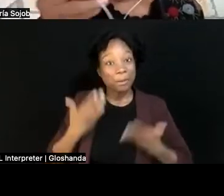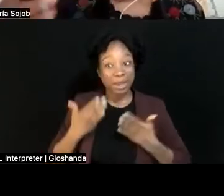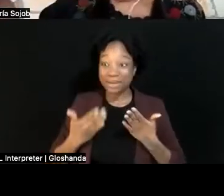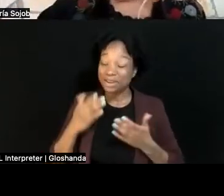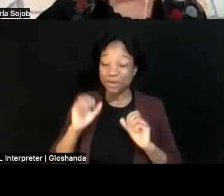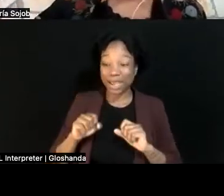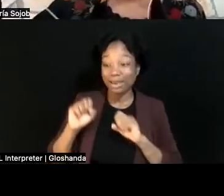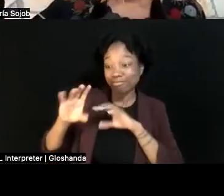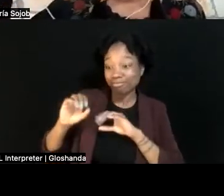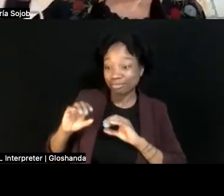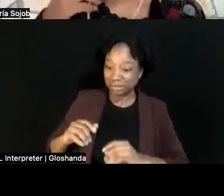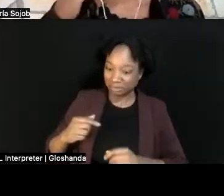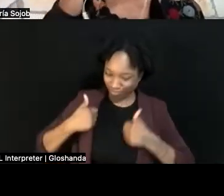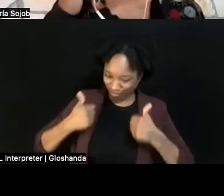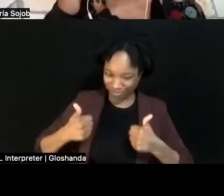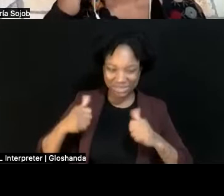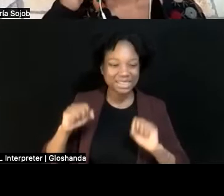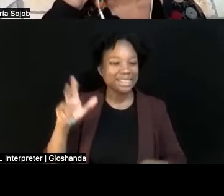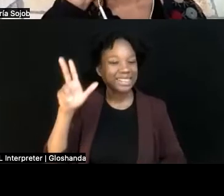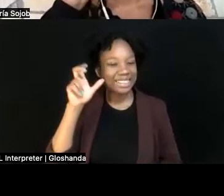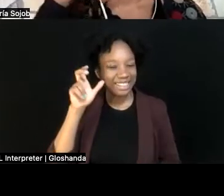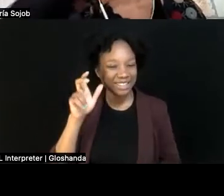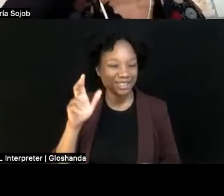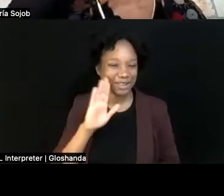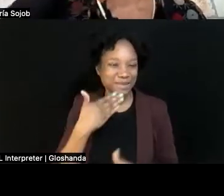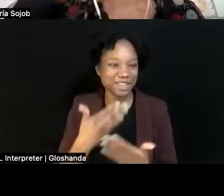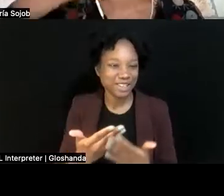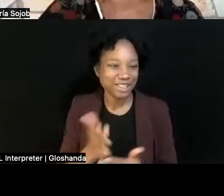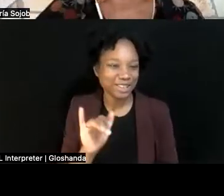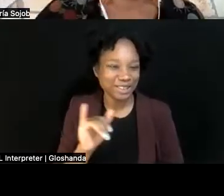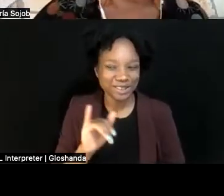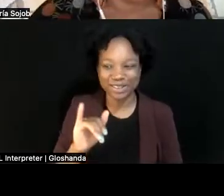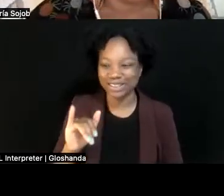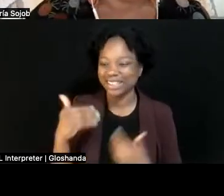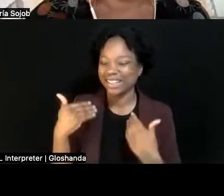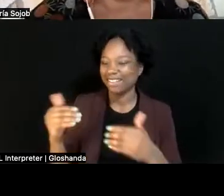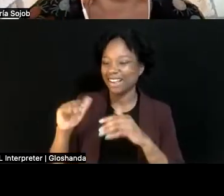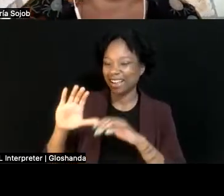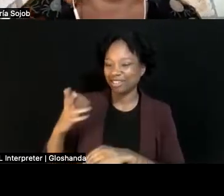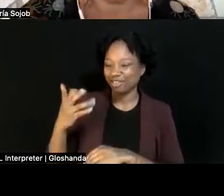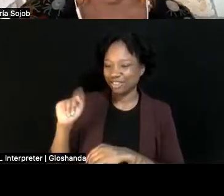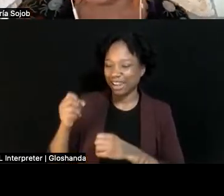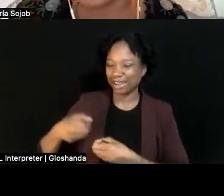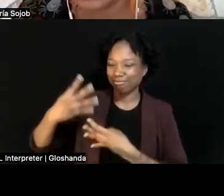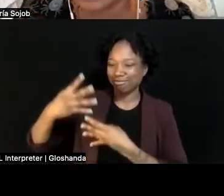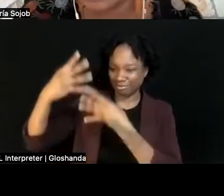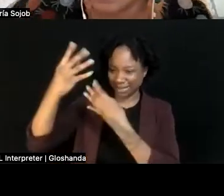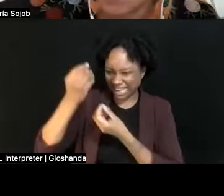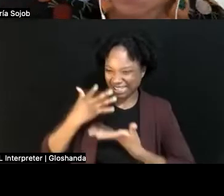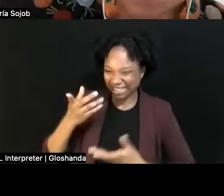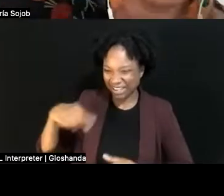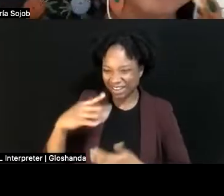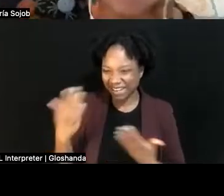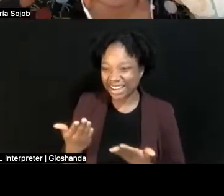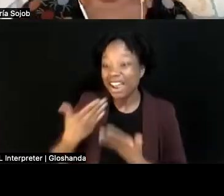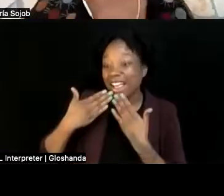too. So if anyone's out there in the chat land, are you with us? Thank you, Kat. I'm